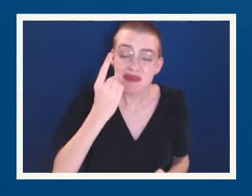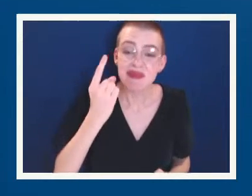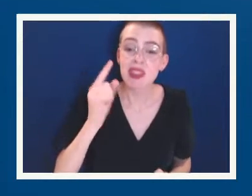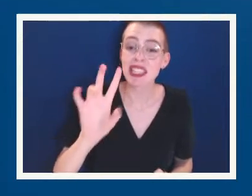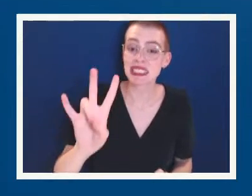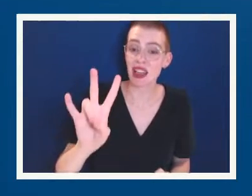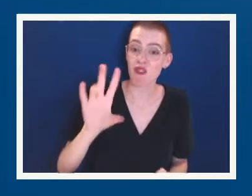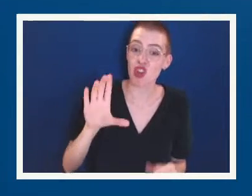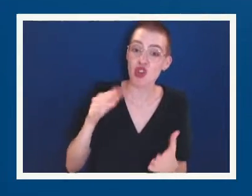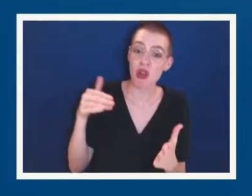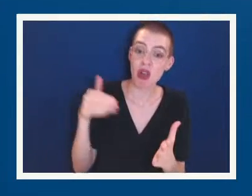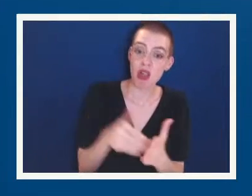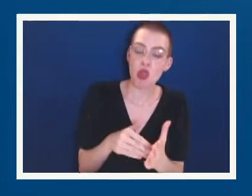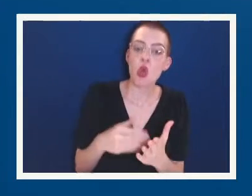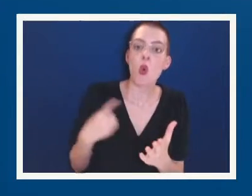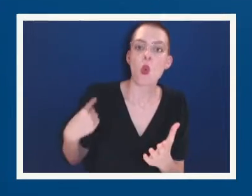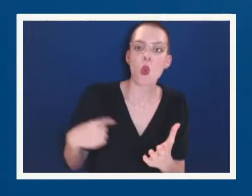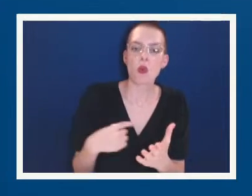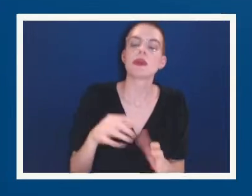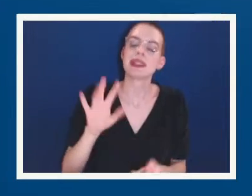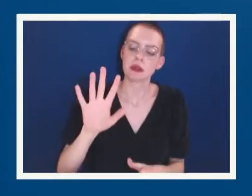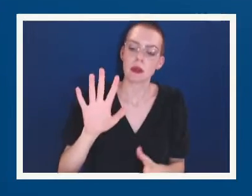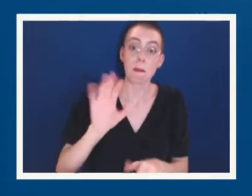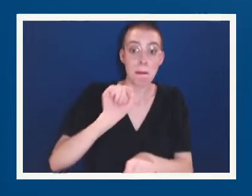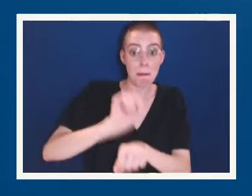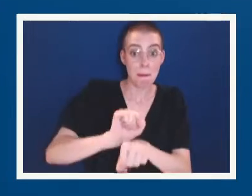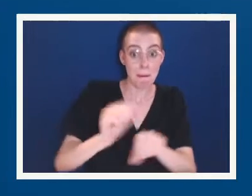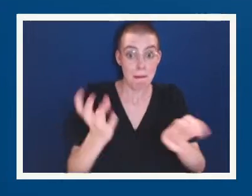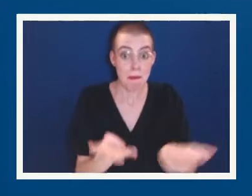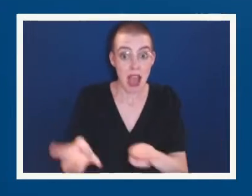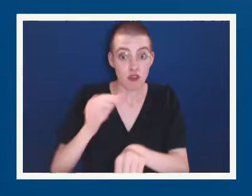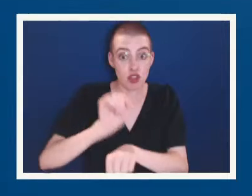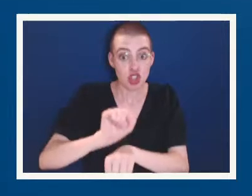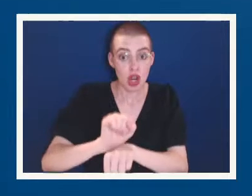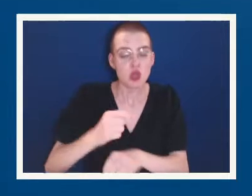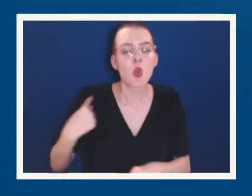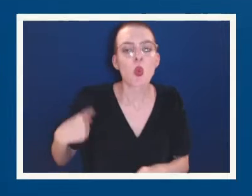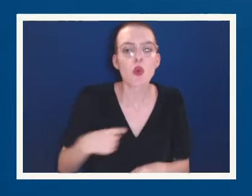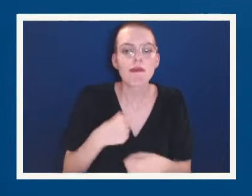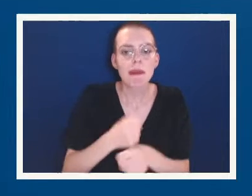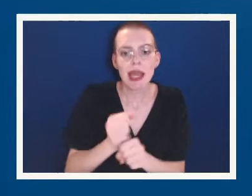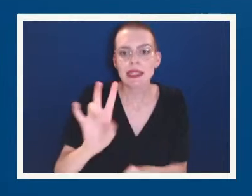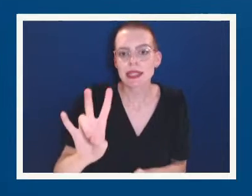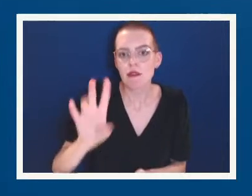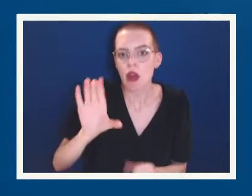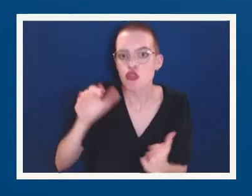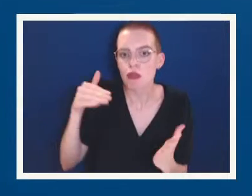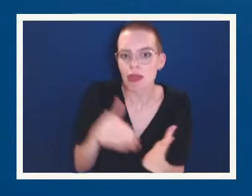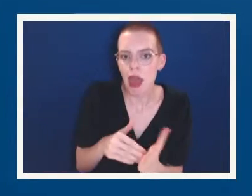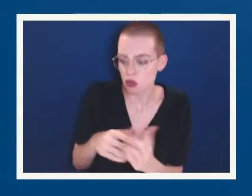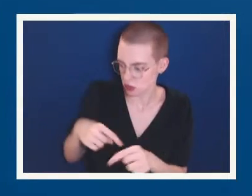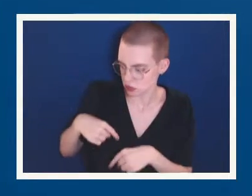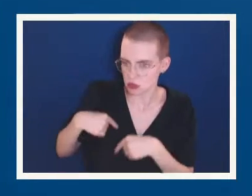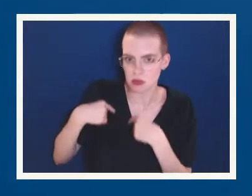700,000 manufacturing jobs just in the last 20 months. 700,000. But for all our